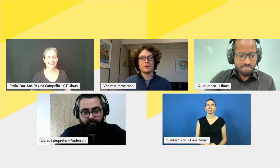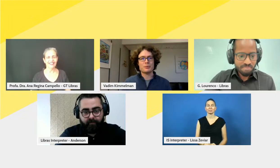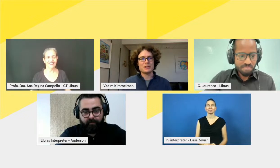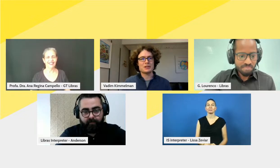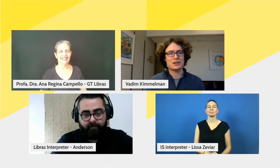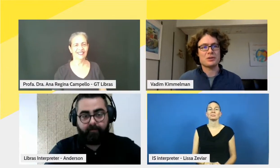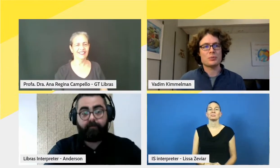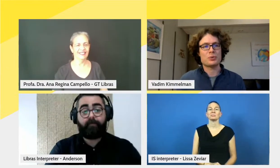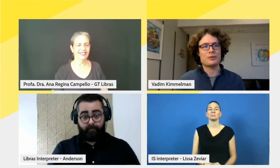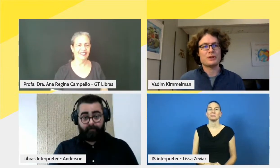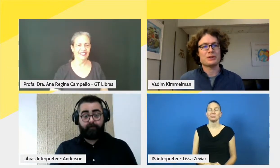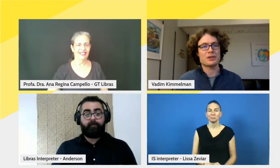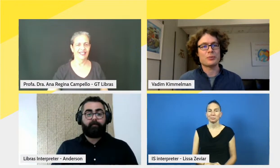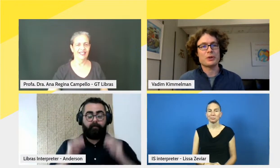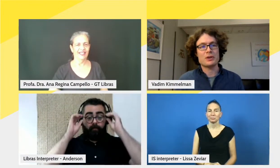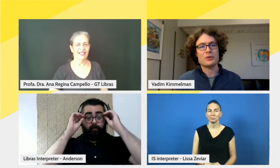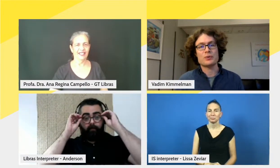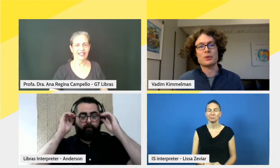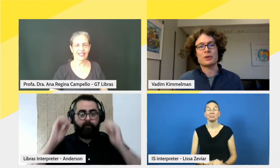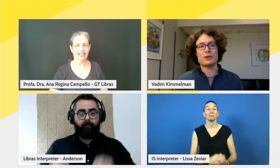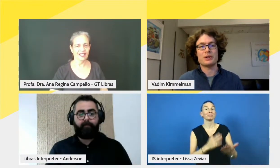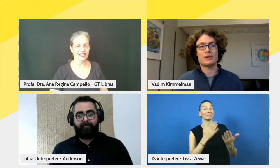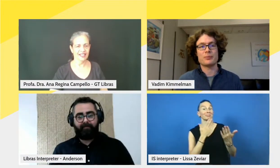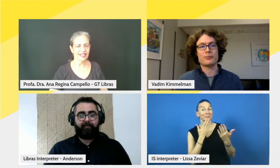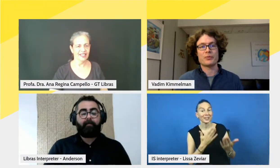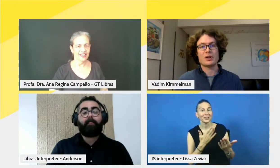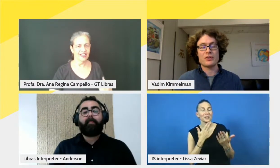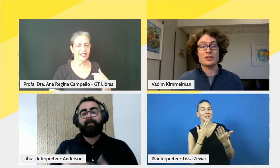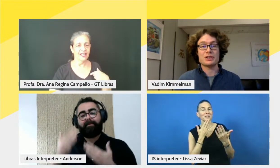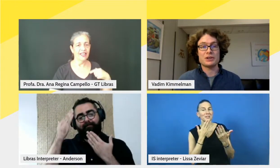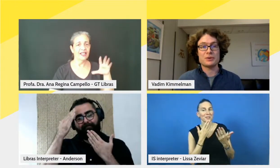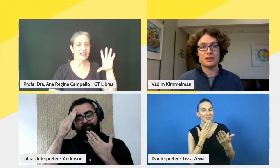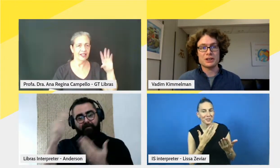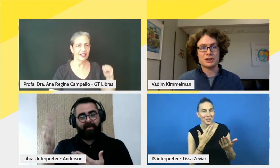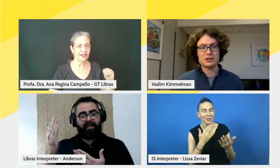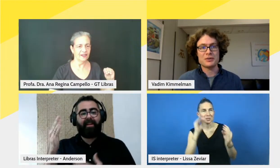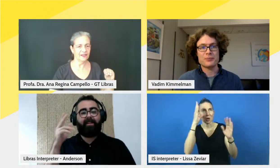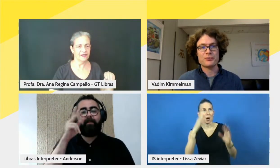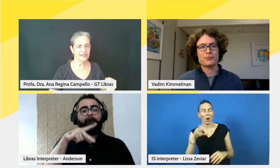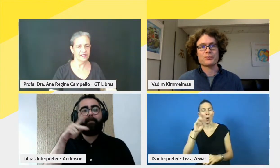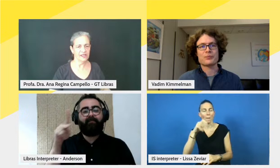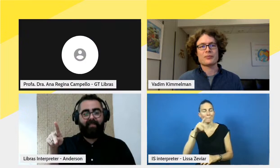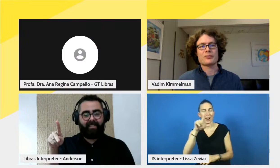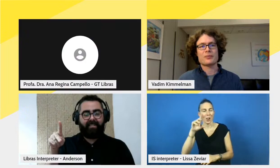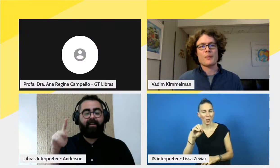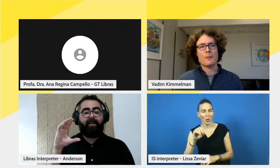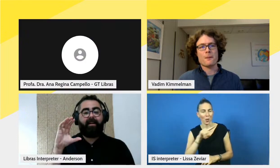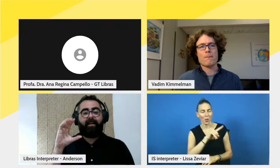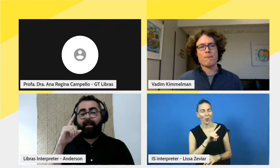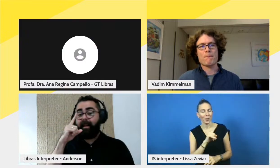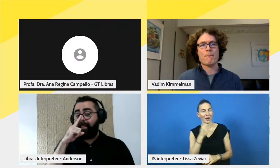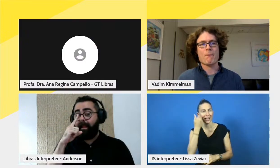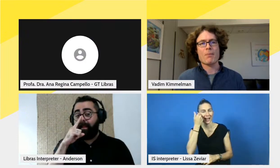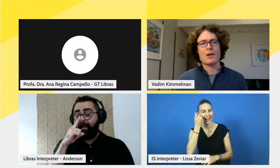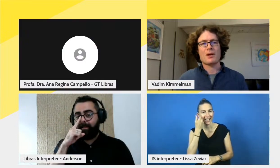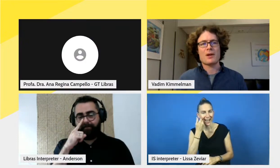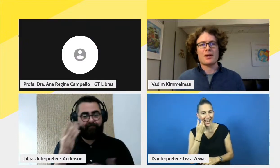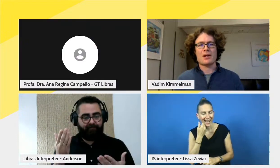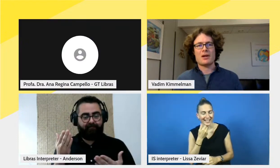Thank you very much, Professor Campello, for this introduction.